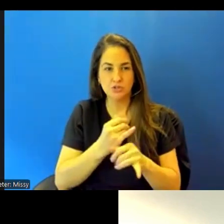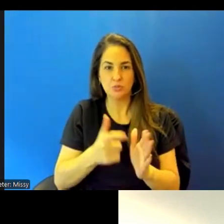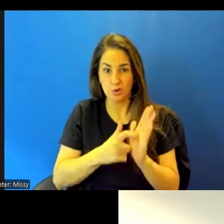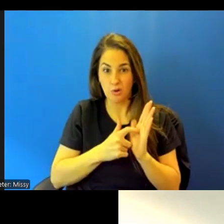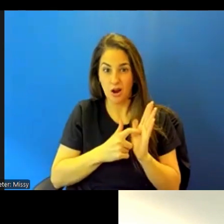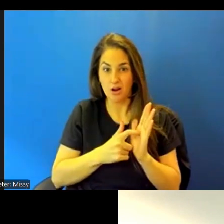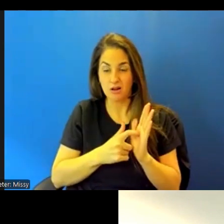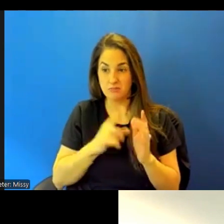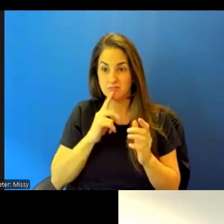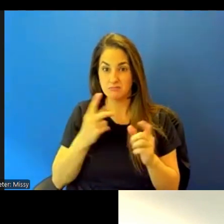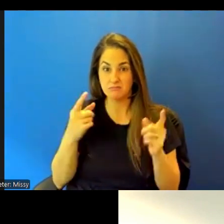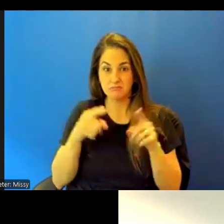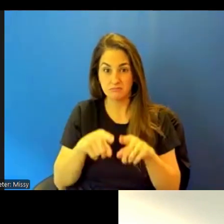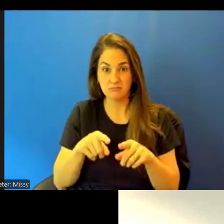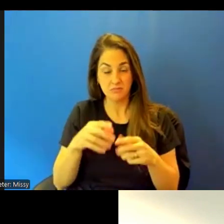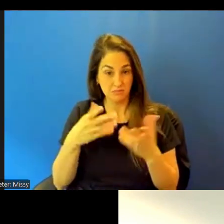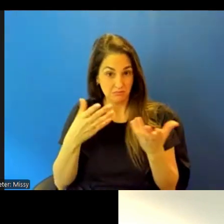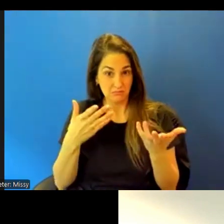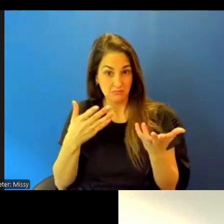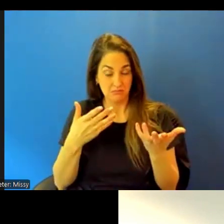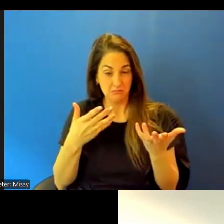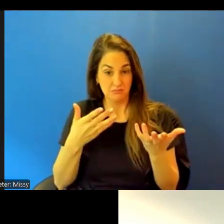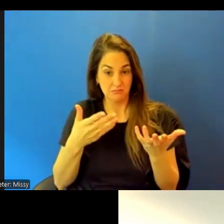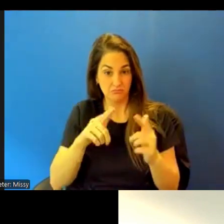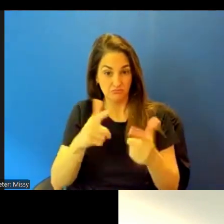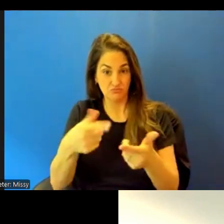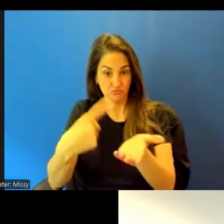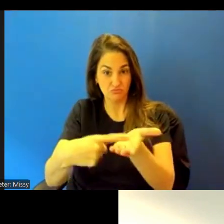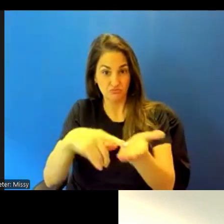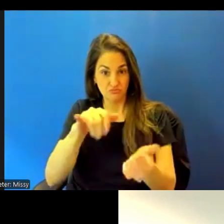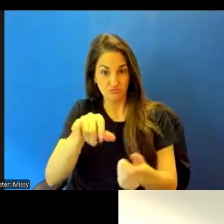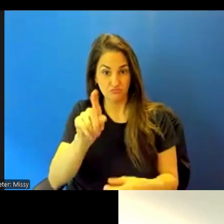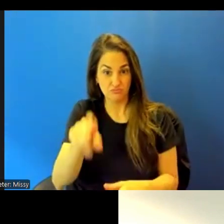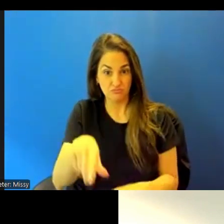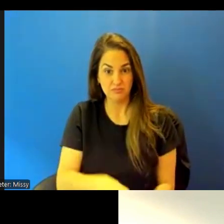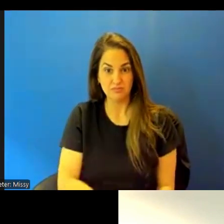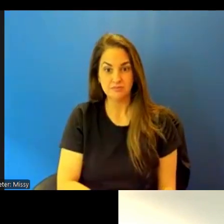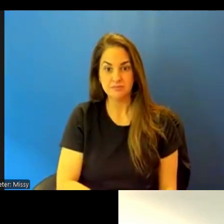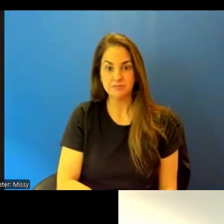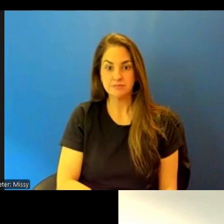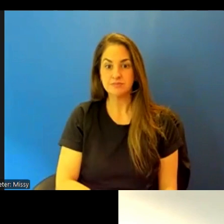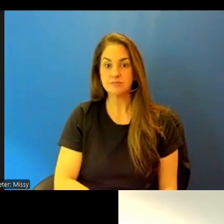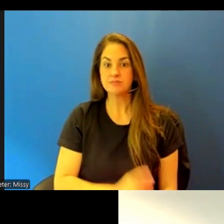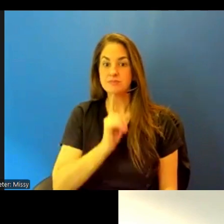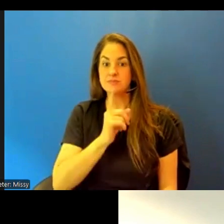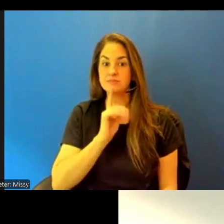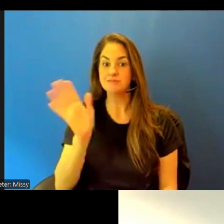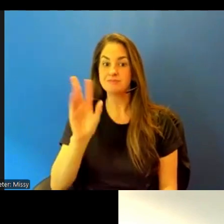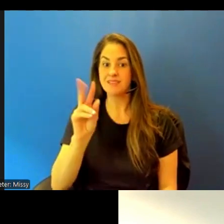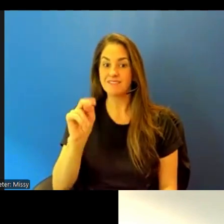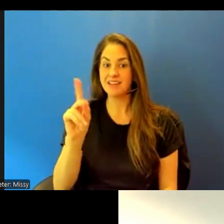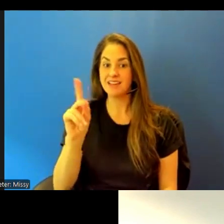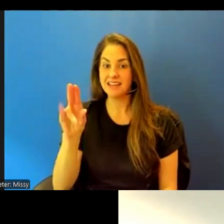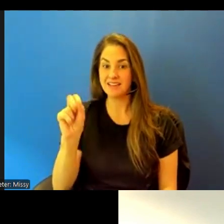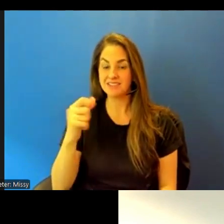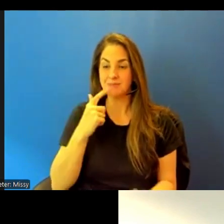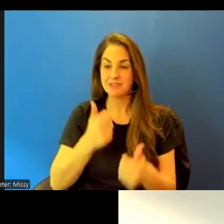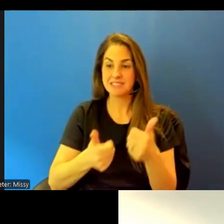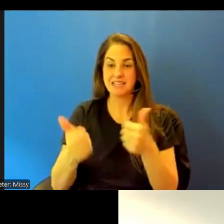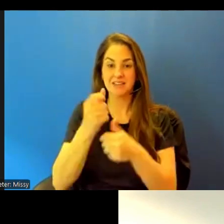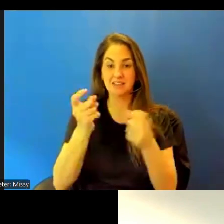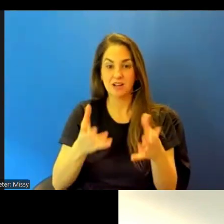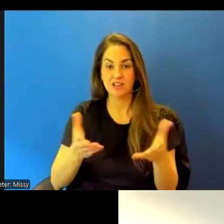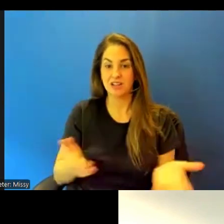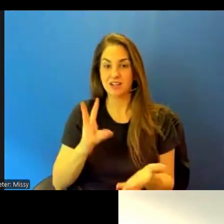well together. That maybe if you could speak to that question first. Sure. So I'm Van Davis. I'm the executive director here